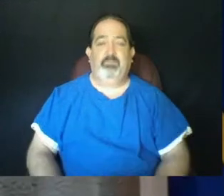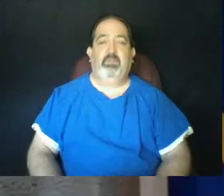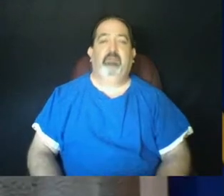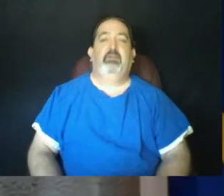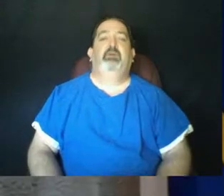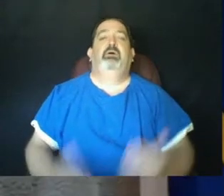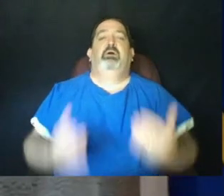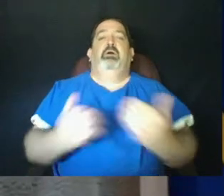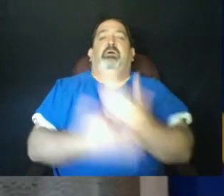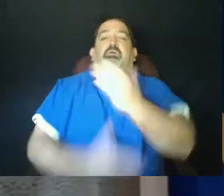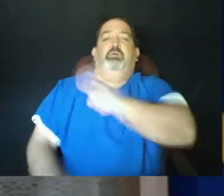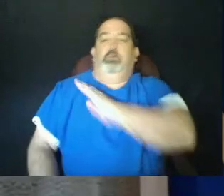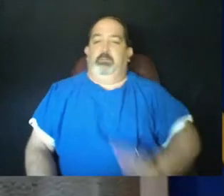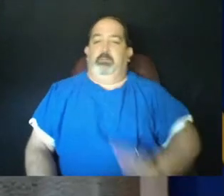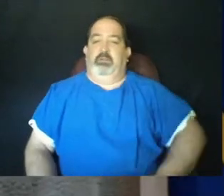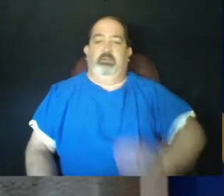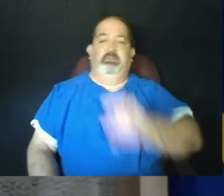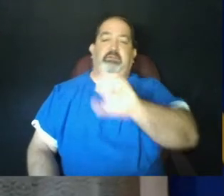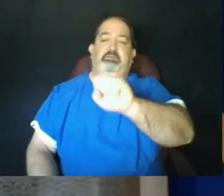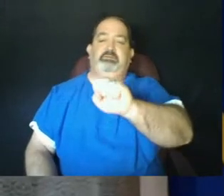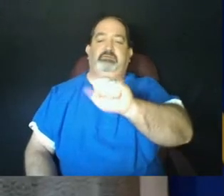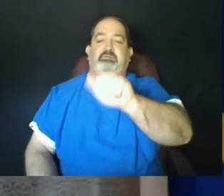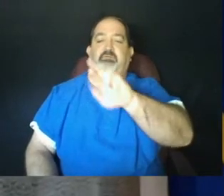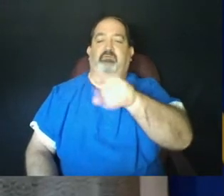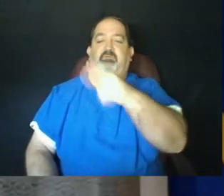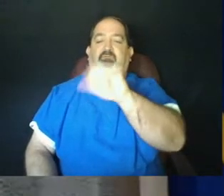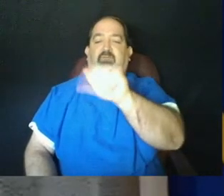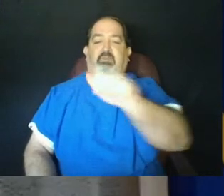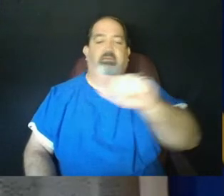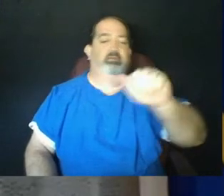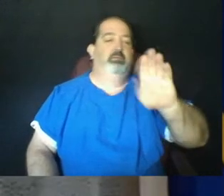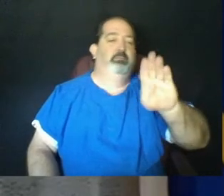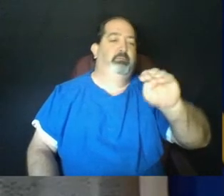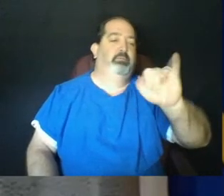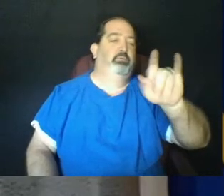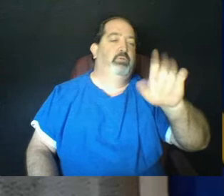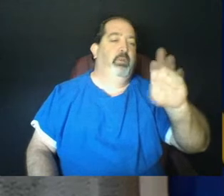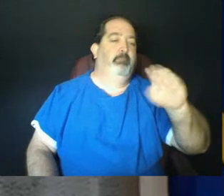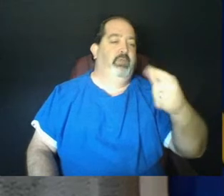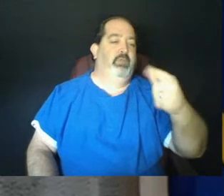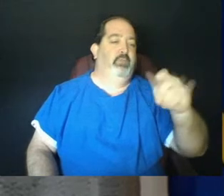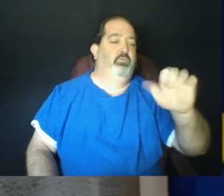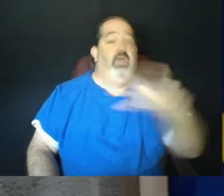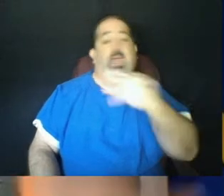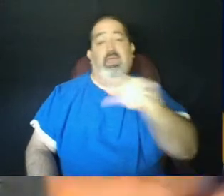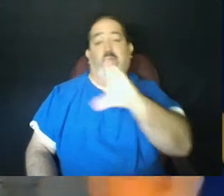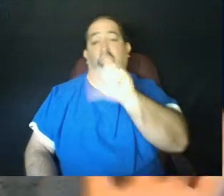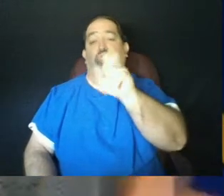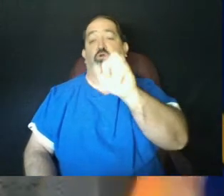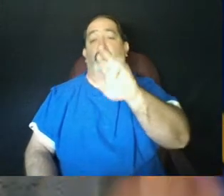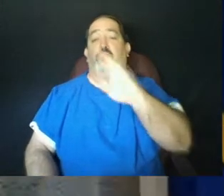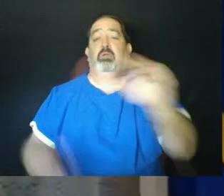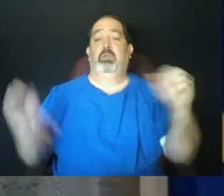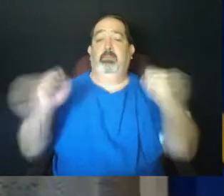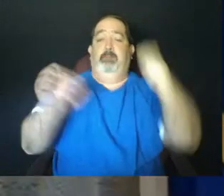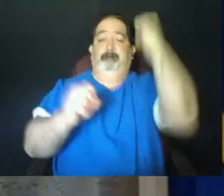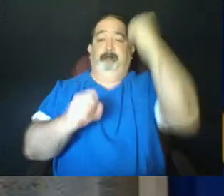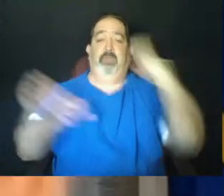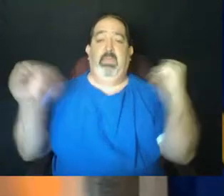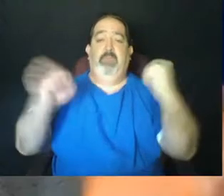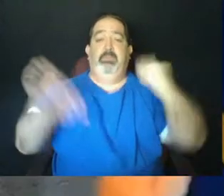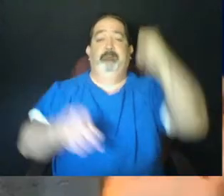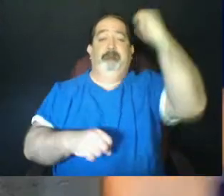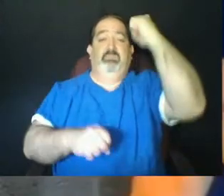For their new excellencies, Serafina, Miriam, and Gabriel, and for His Excellency Connor, hip hip, hip